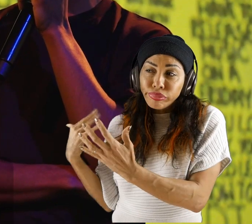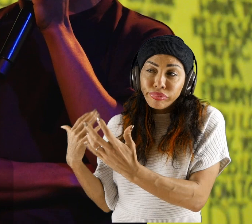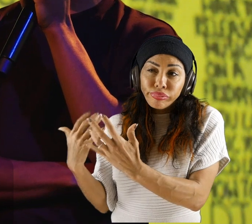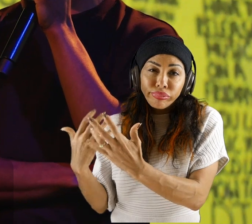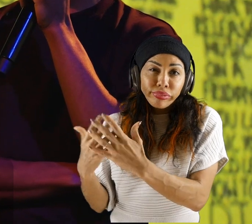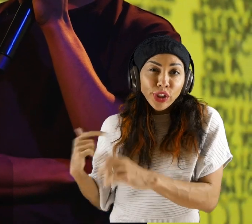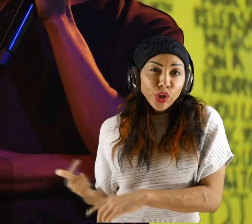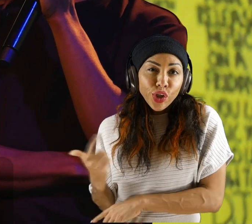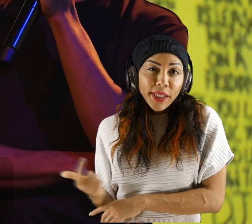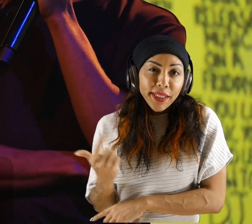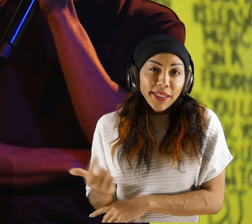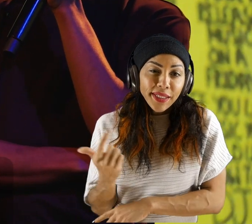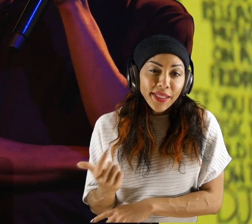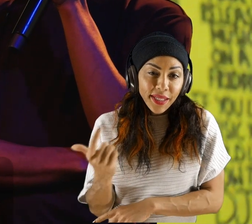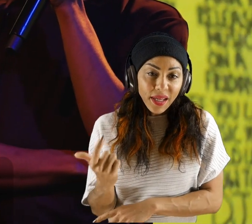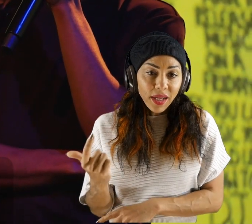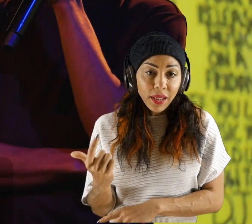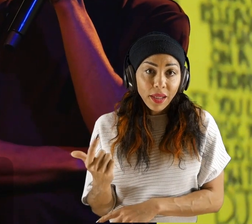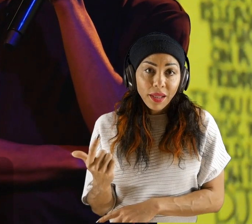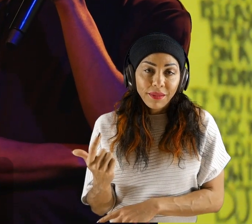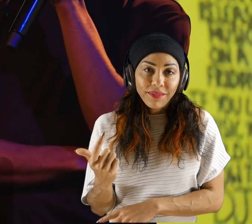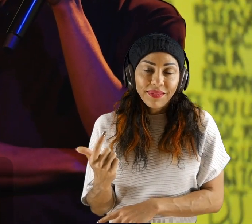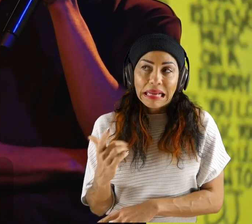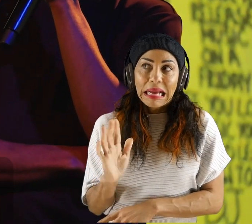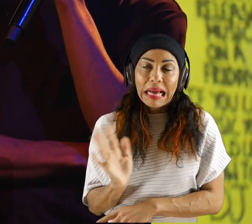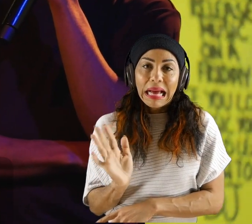over this journey. And when I miss someone,